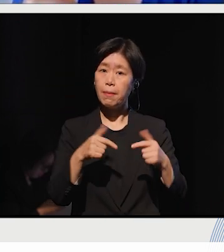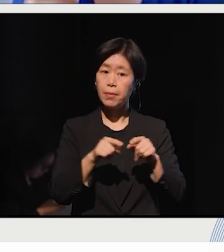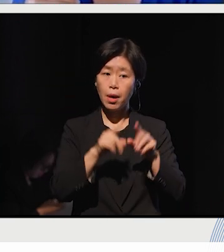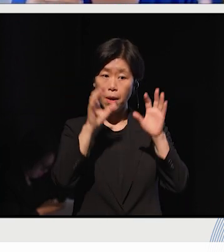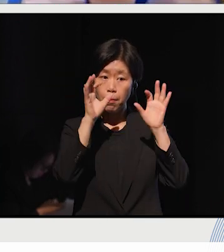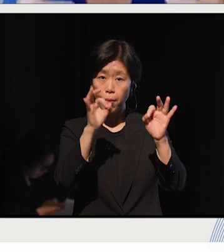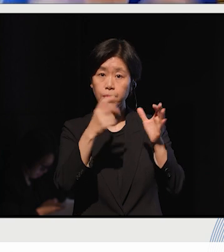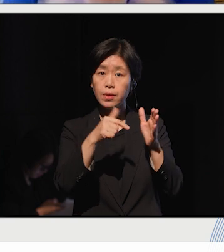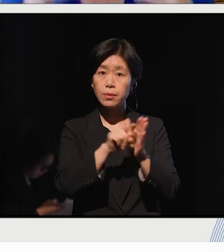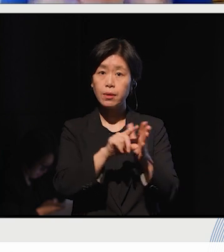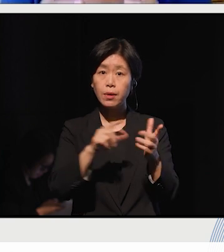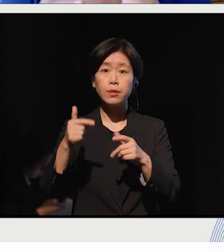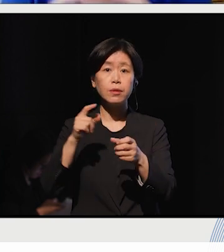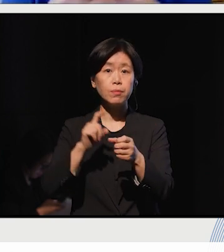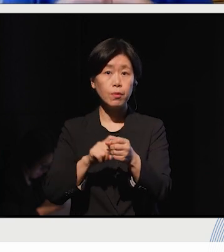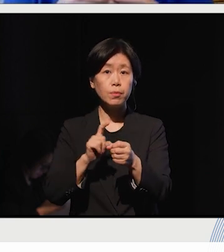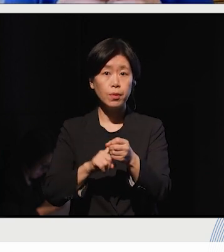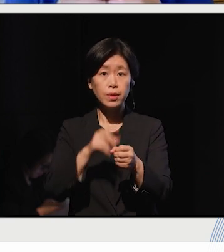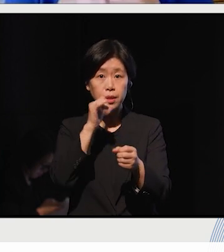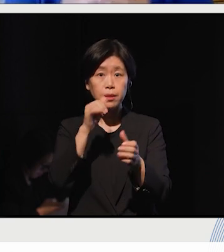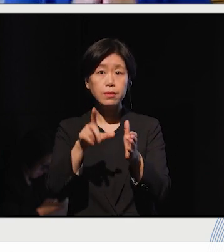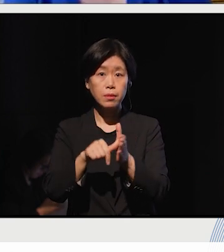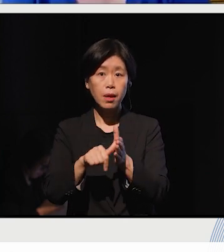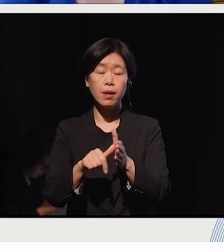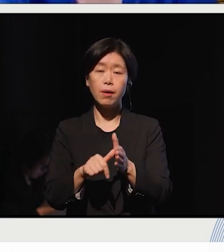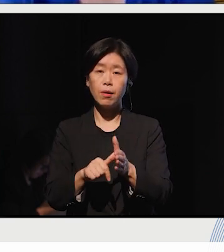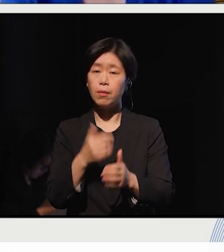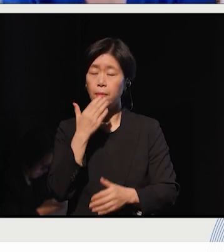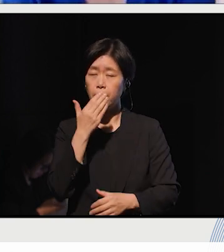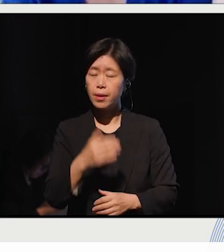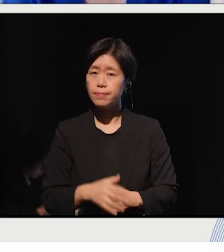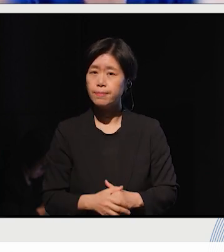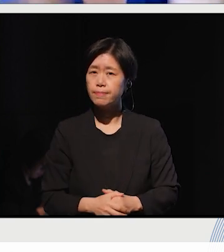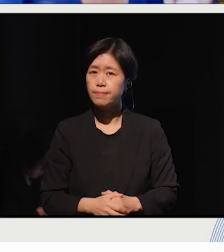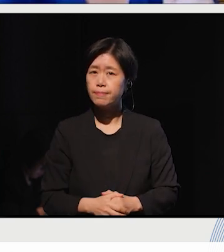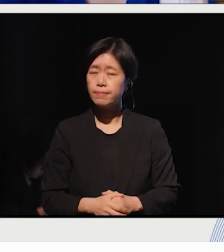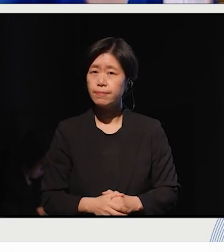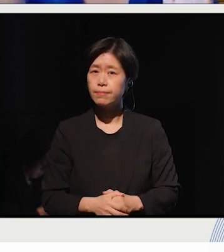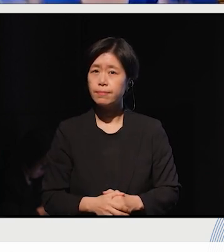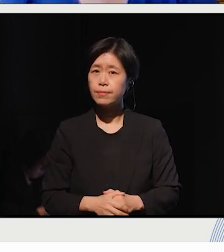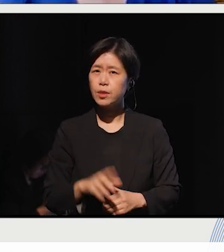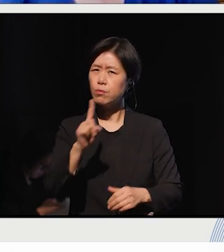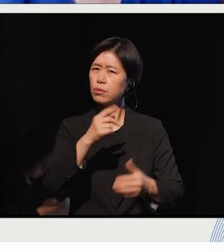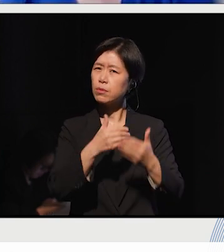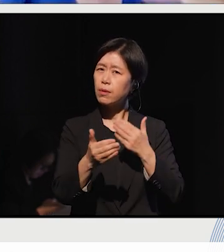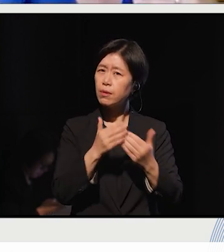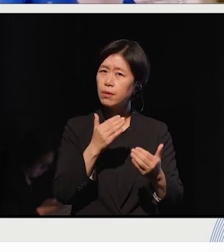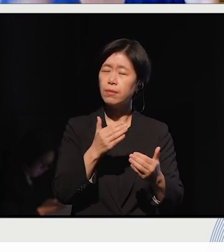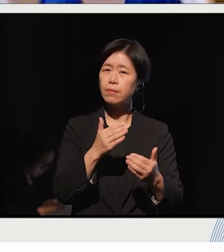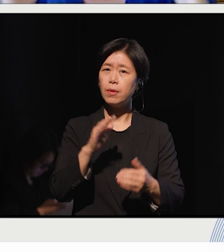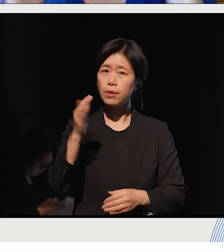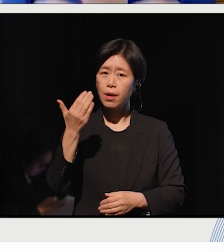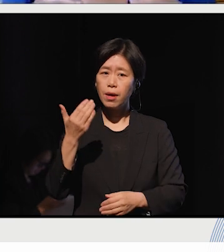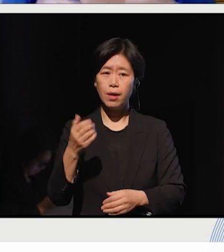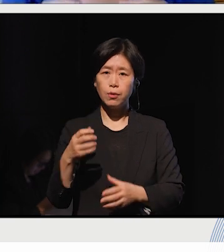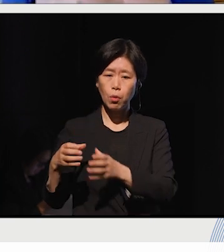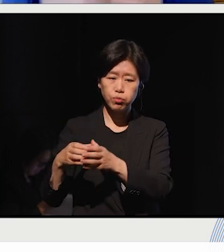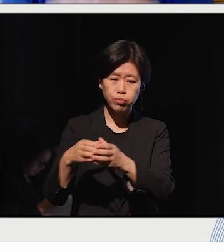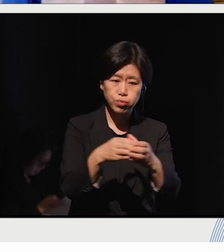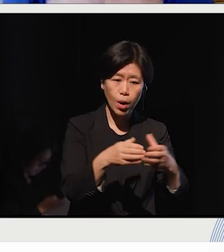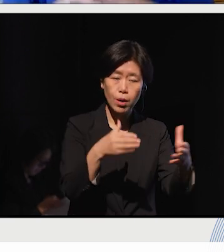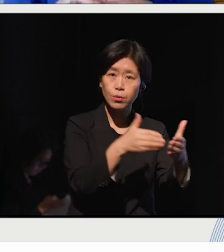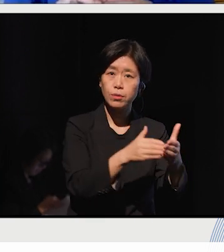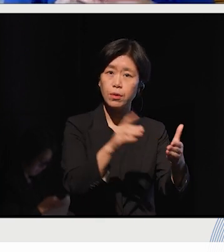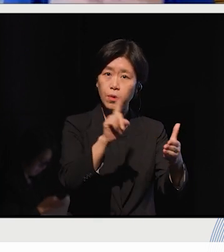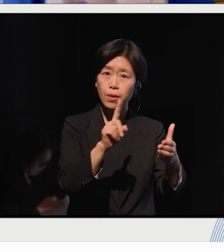how they arrived. That social aspect is really critical. When we split groups up, we send one way and we send another, we're diminishing